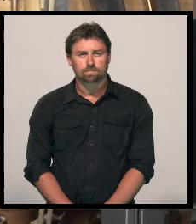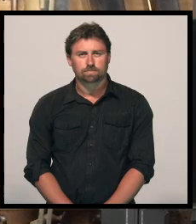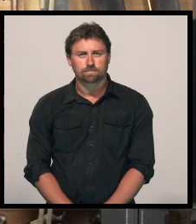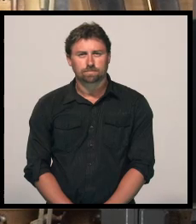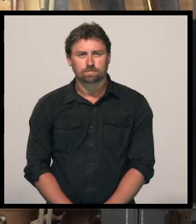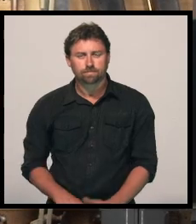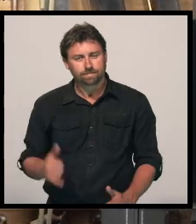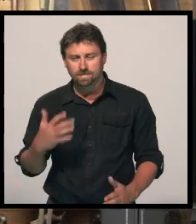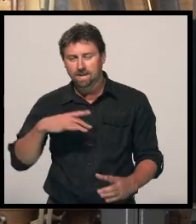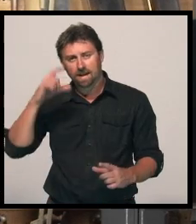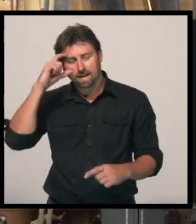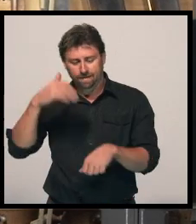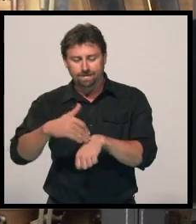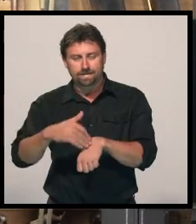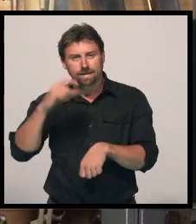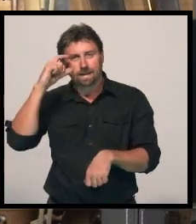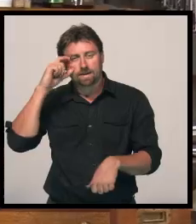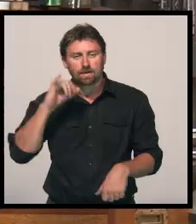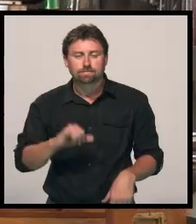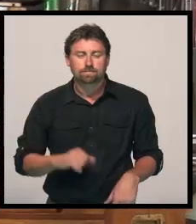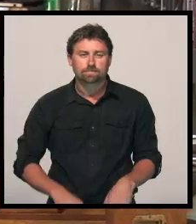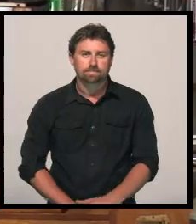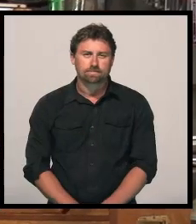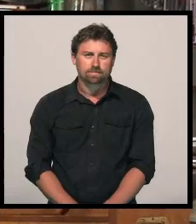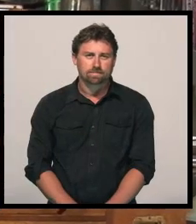And some glasses, because I don't want to glue my fingers to it.